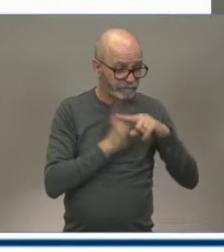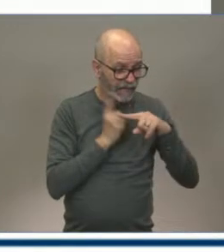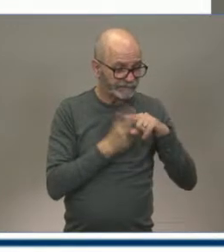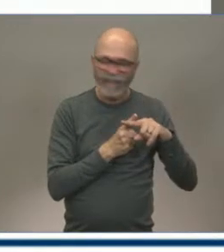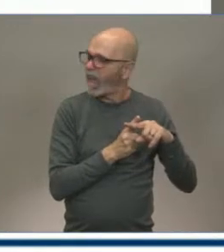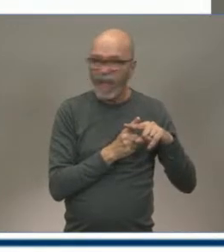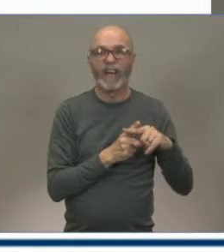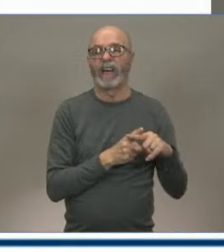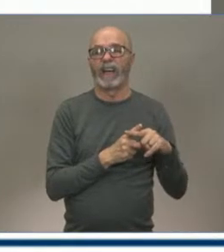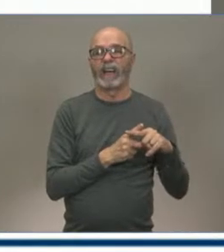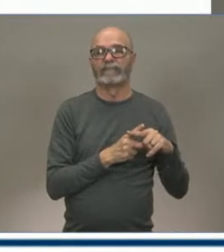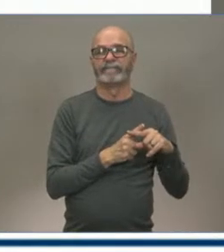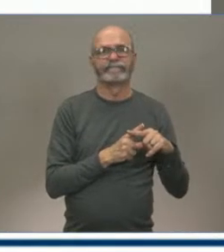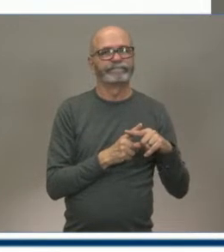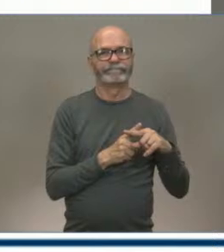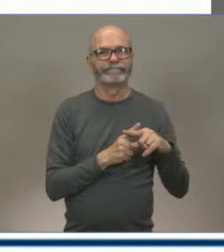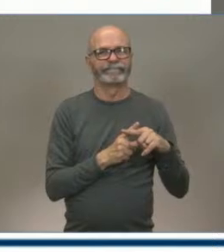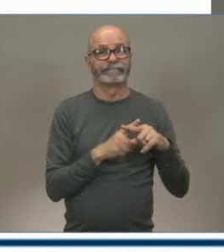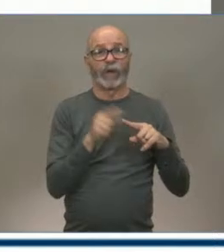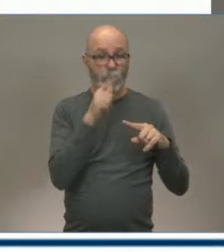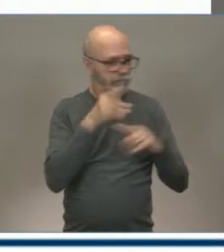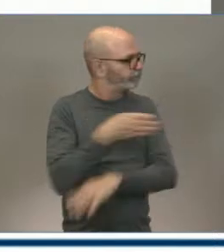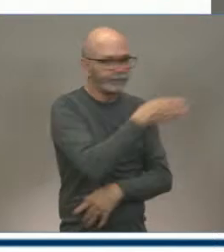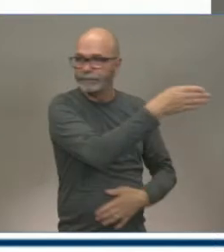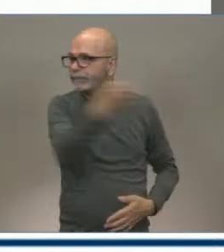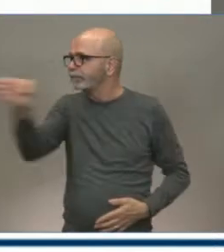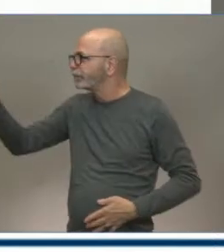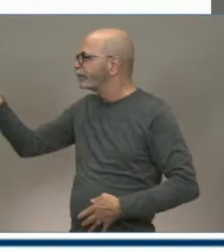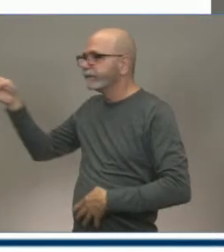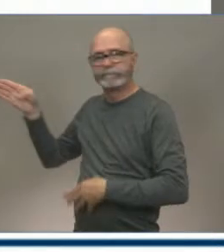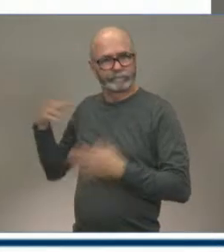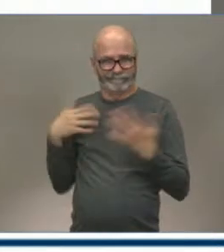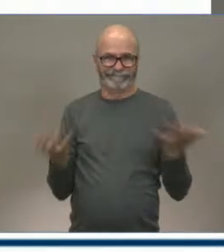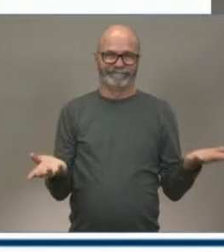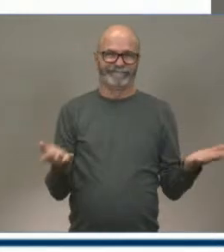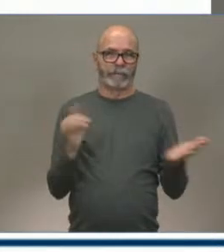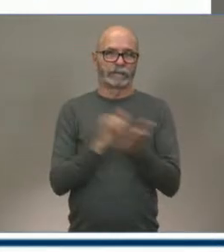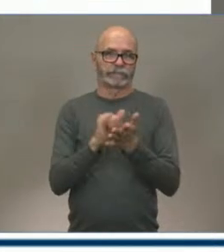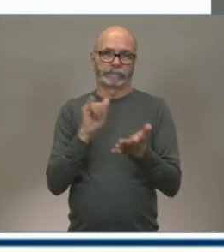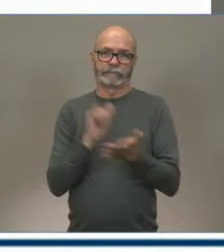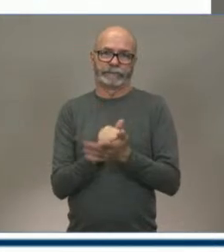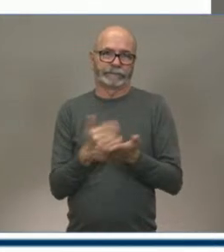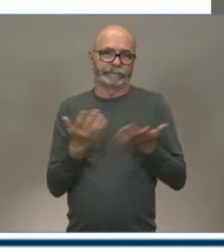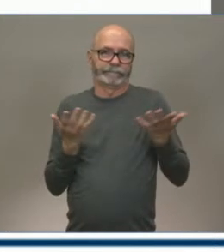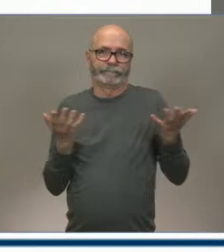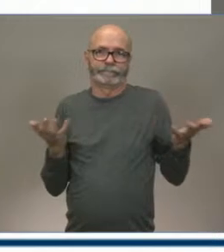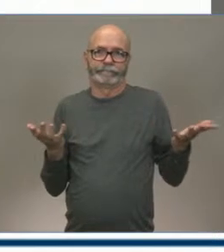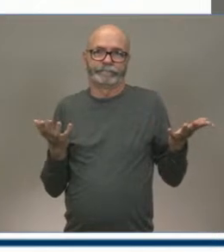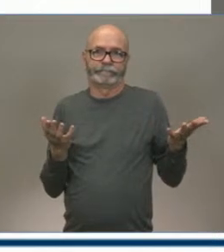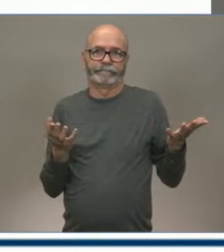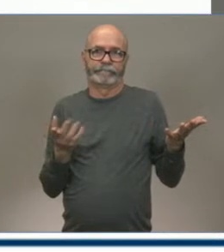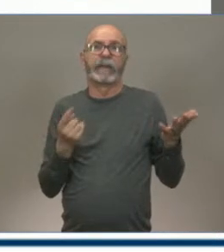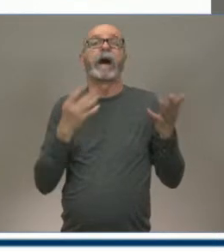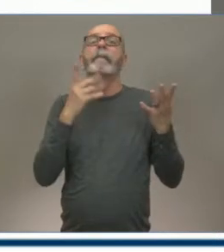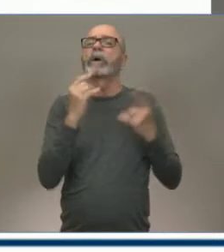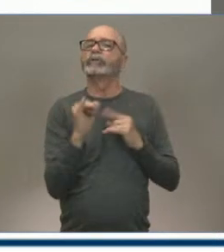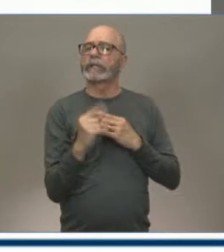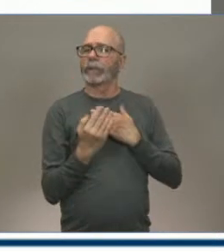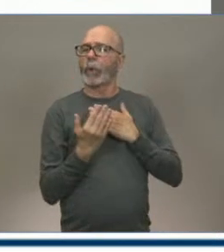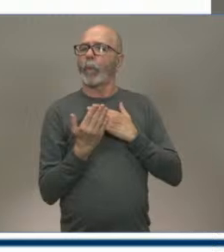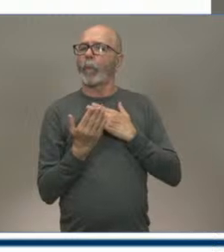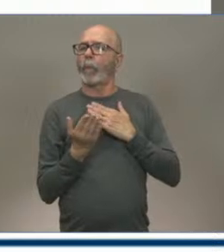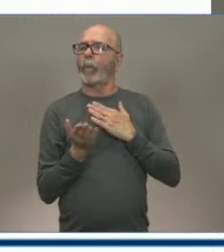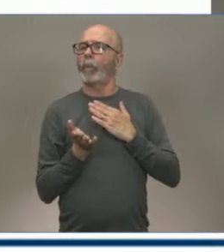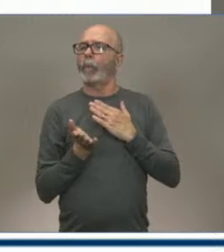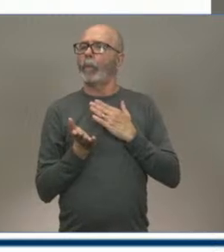but it's quite likely that it could be like an early warning signal that as we're testing wastewater and we're getting